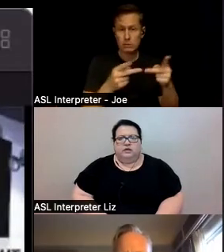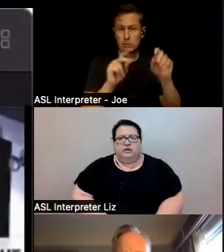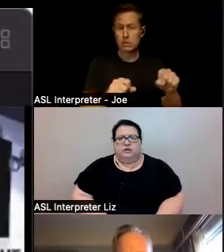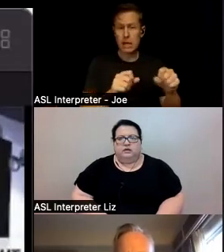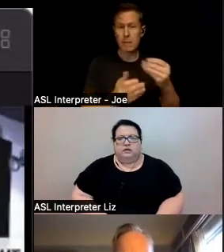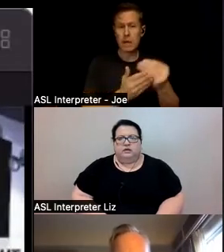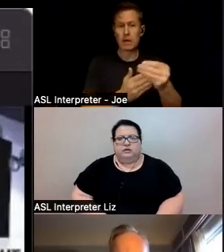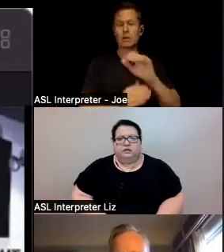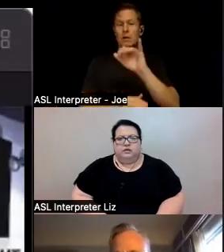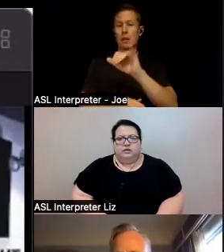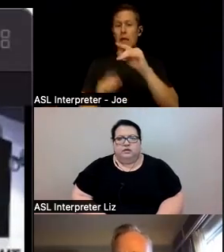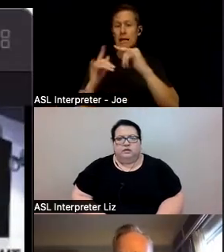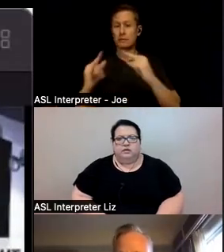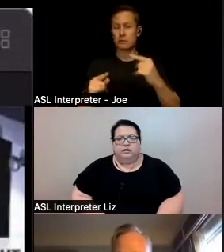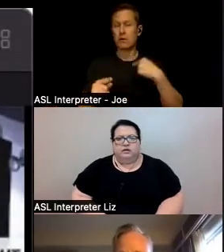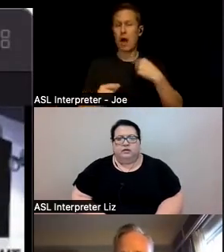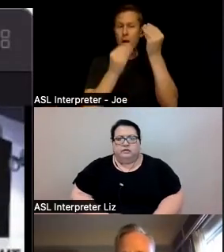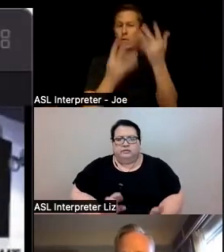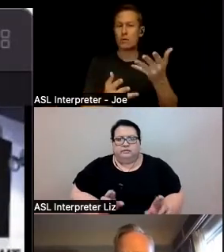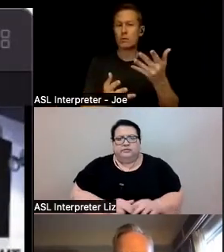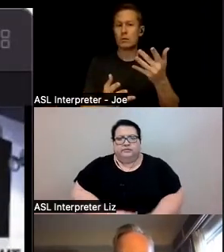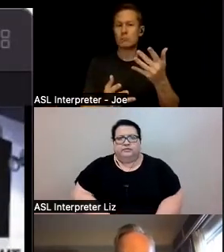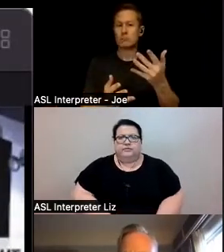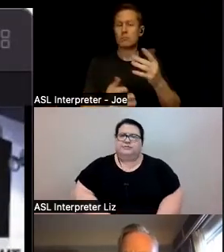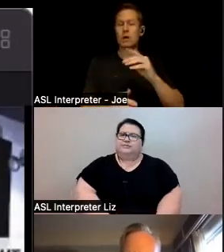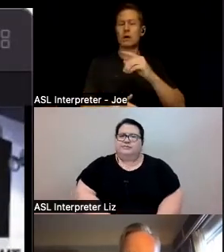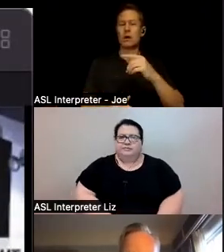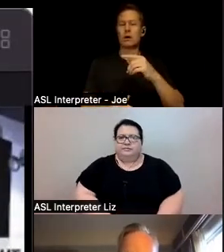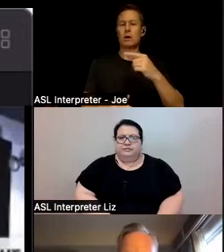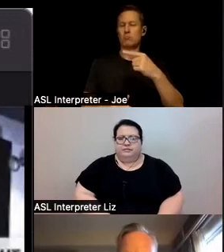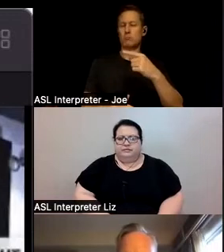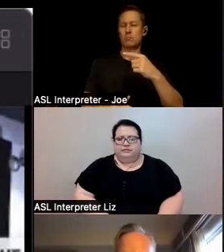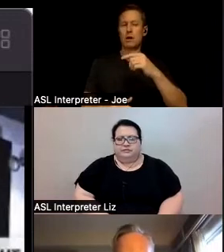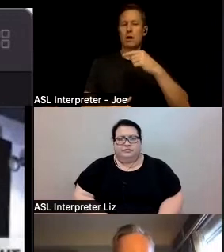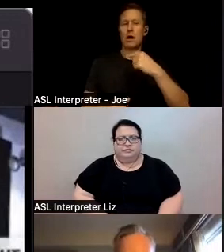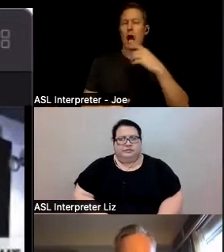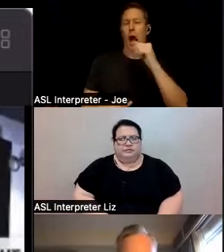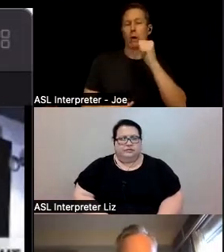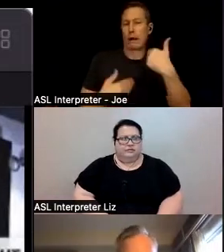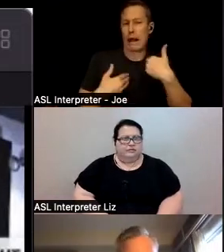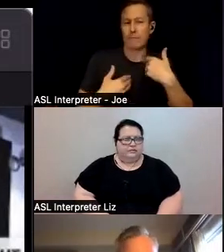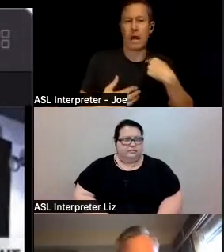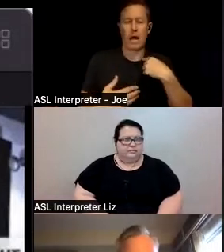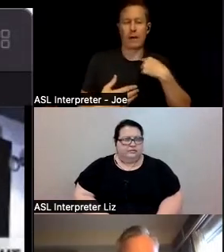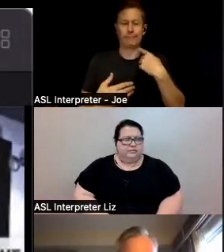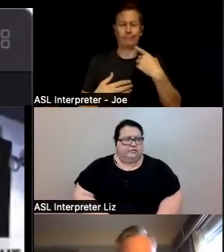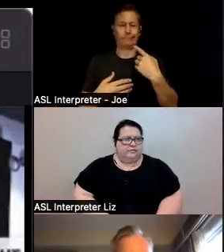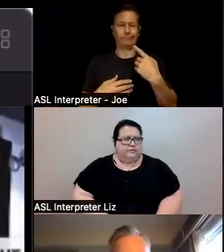that tent, I will tell you, I grabbed that one because I don't have one at my house. I just have regular camping